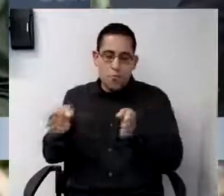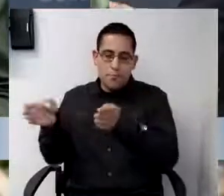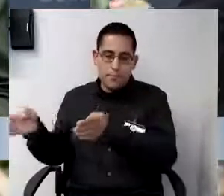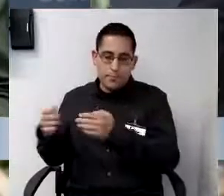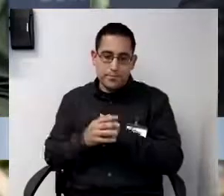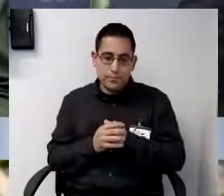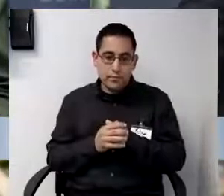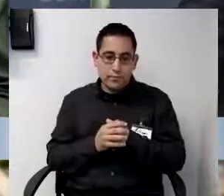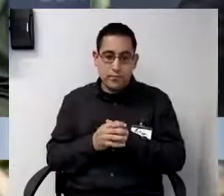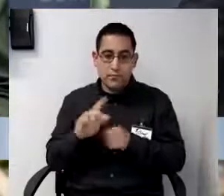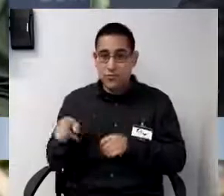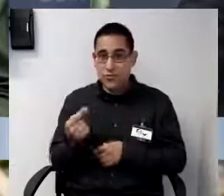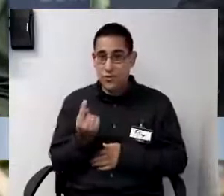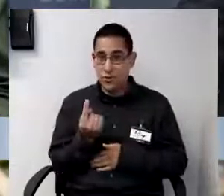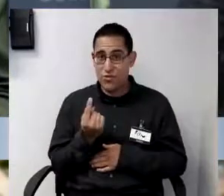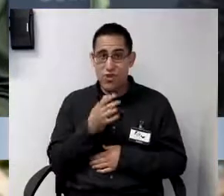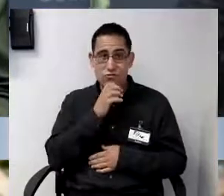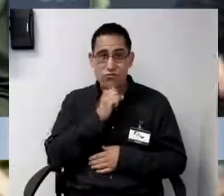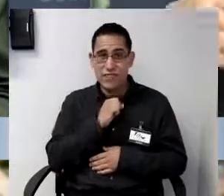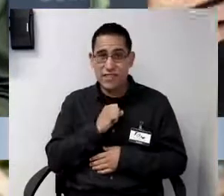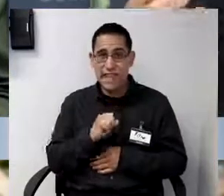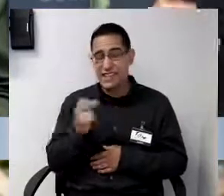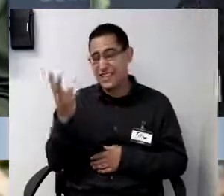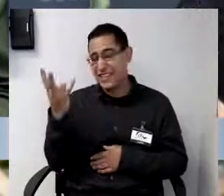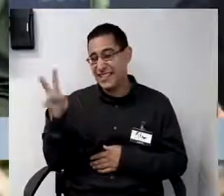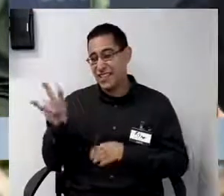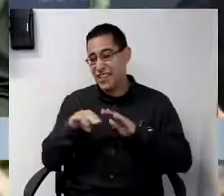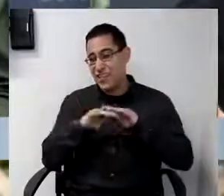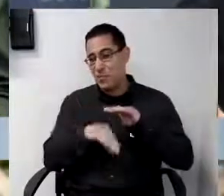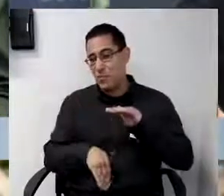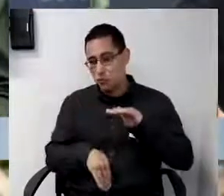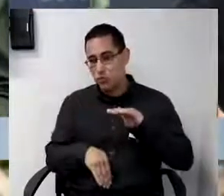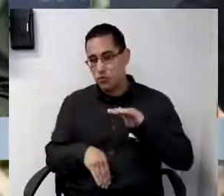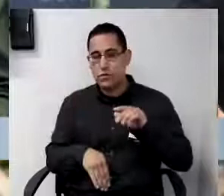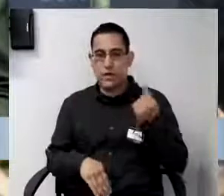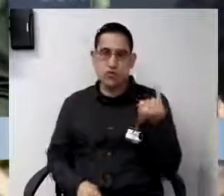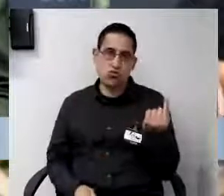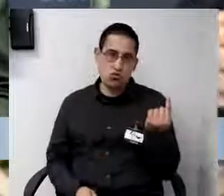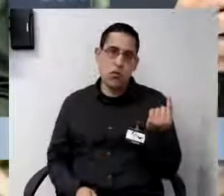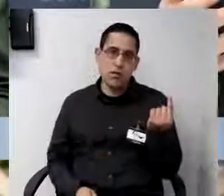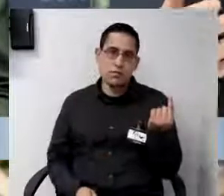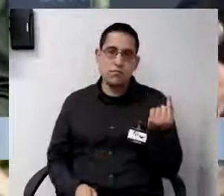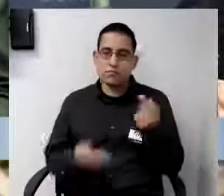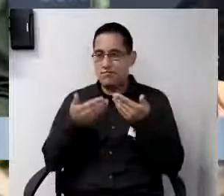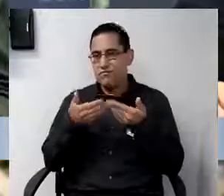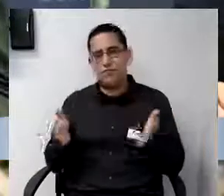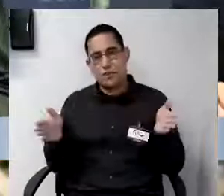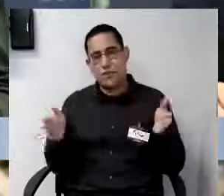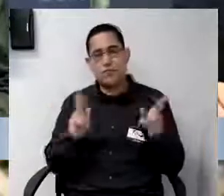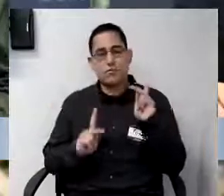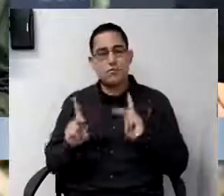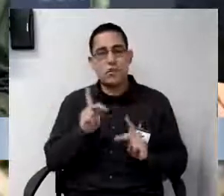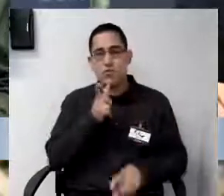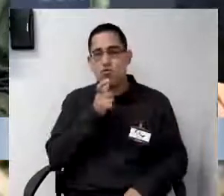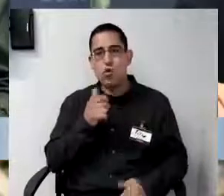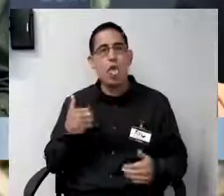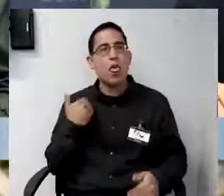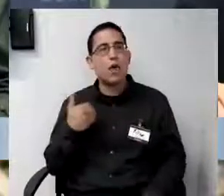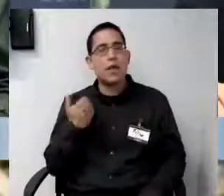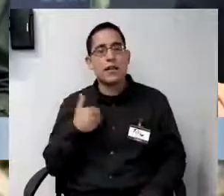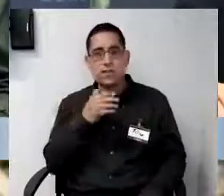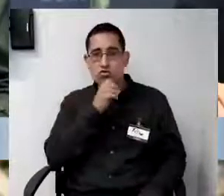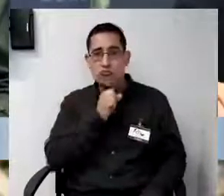is under 17 years old, which is generally what we've been seeing nationally, is people that are of younger